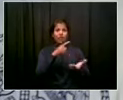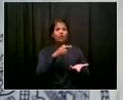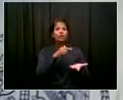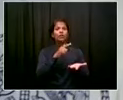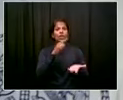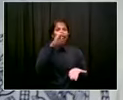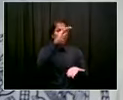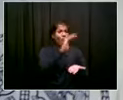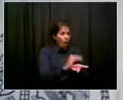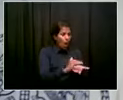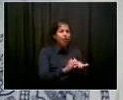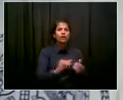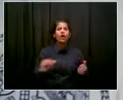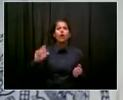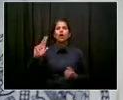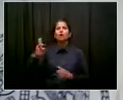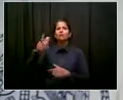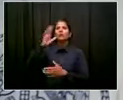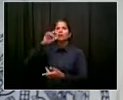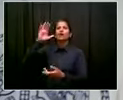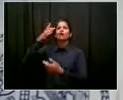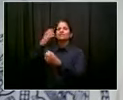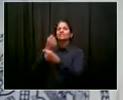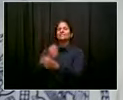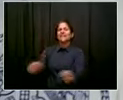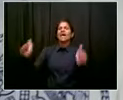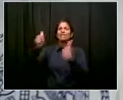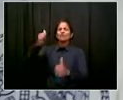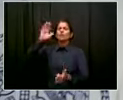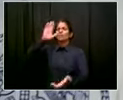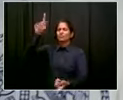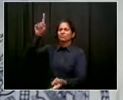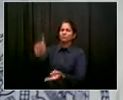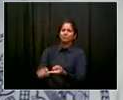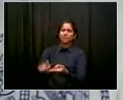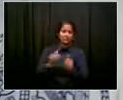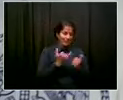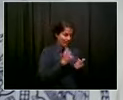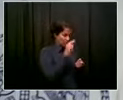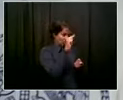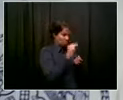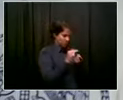the next is jenna deangelis from wcbs